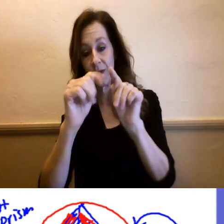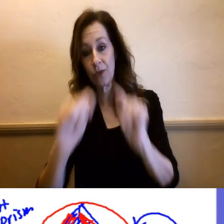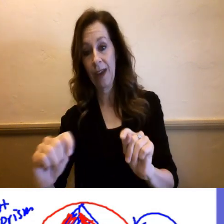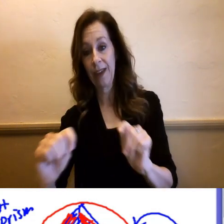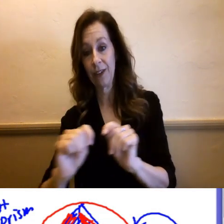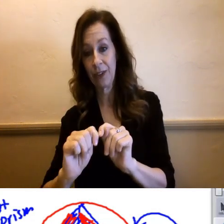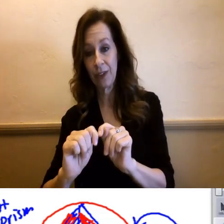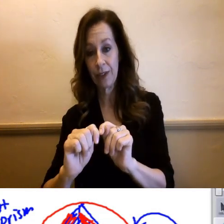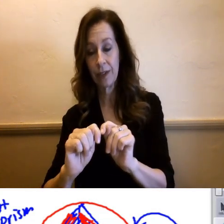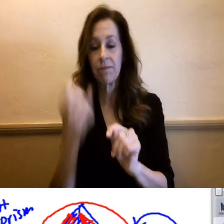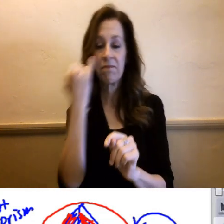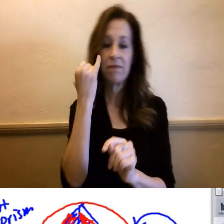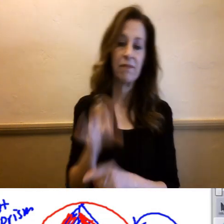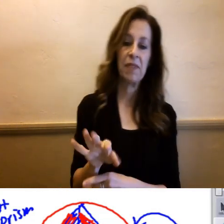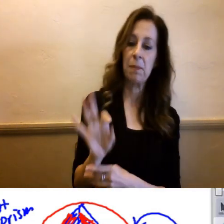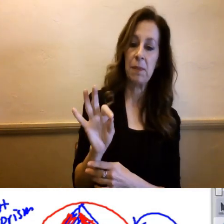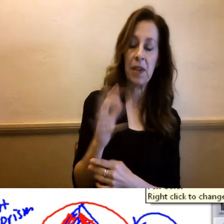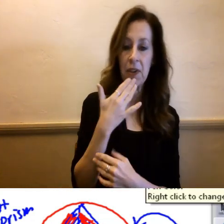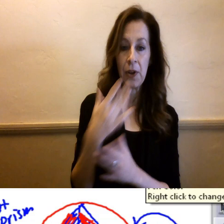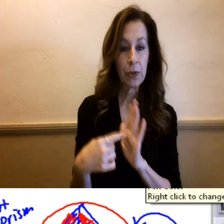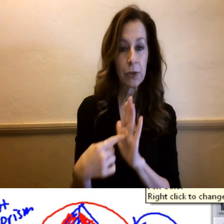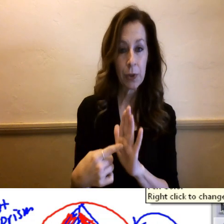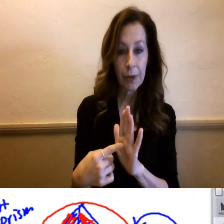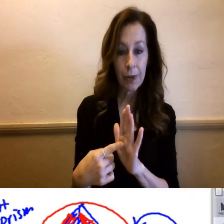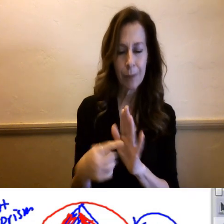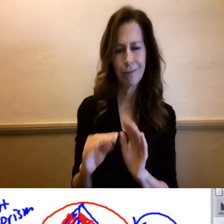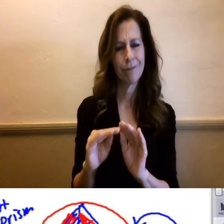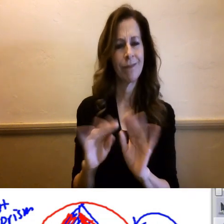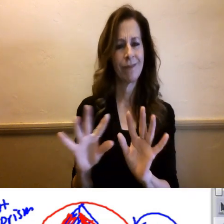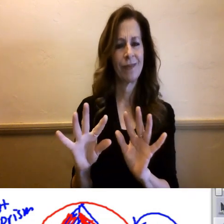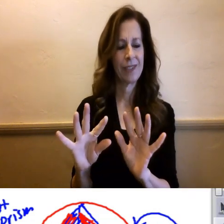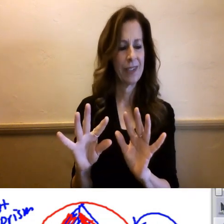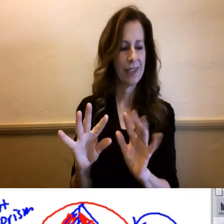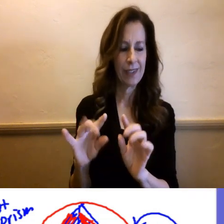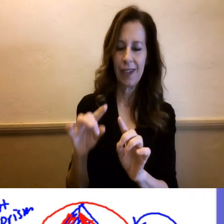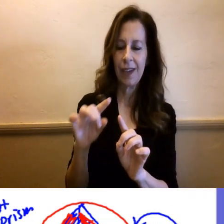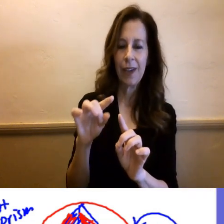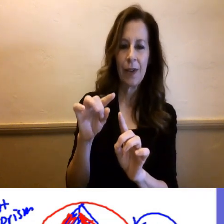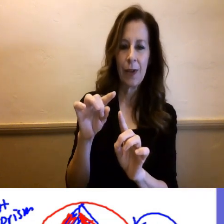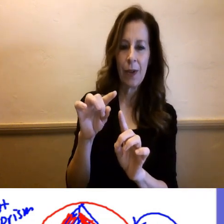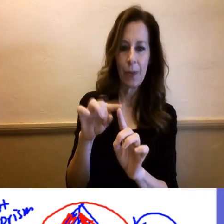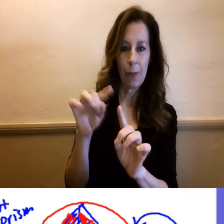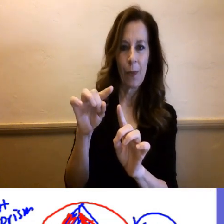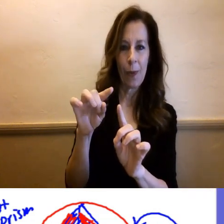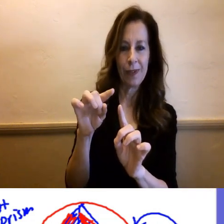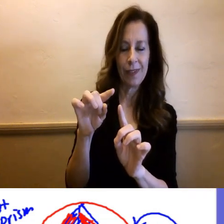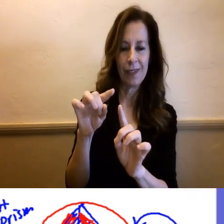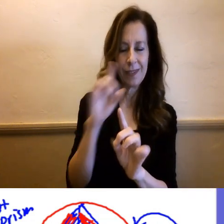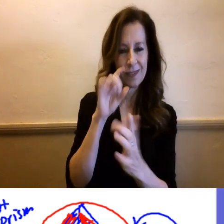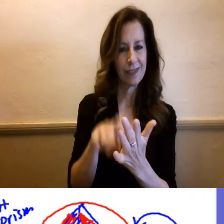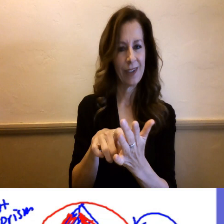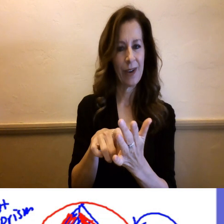triangular sides. So if I pick a color and I show you, obviously if it has these two corners and they come up to a